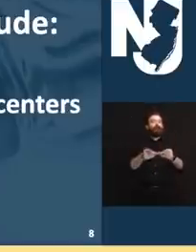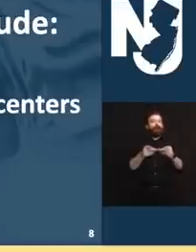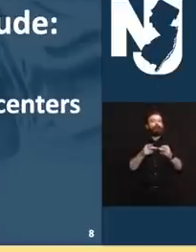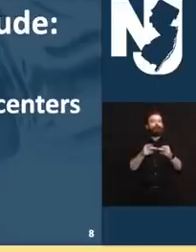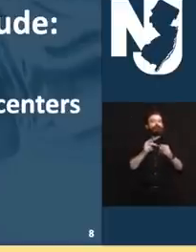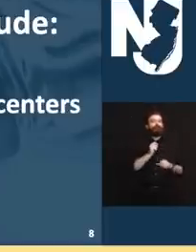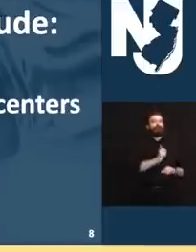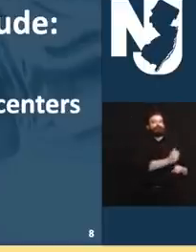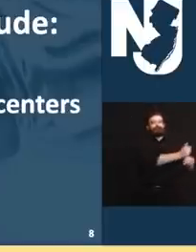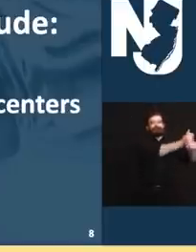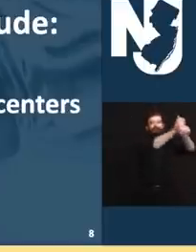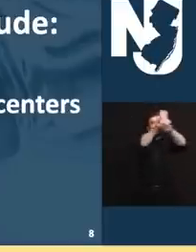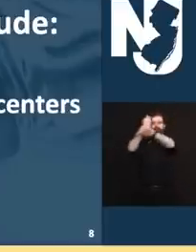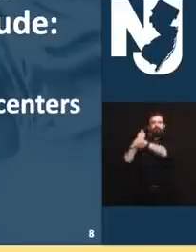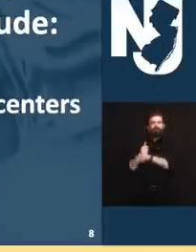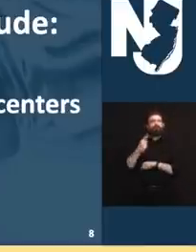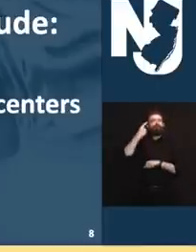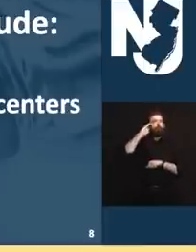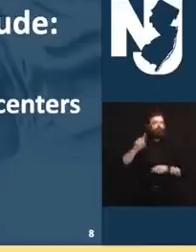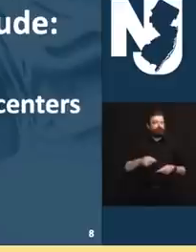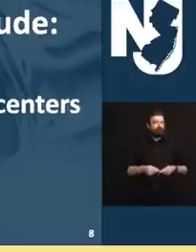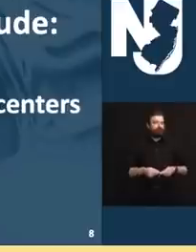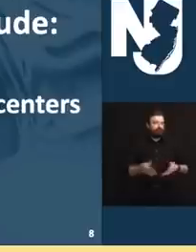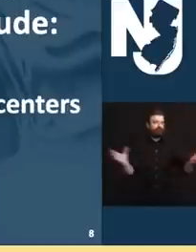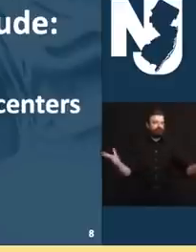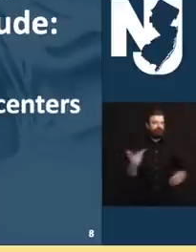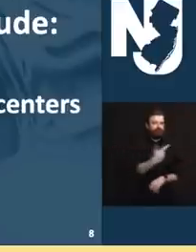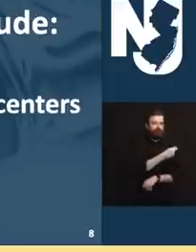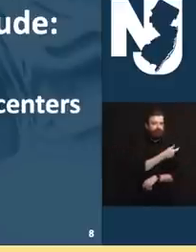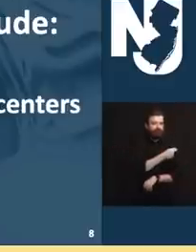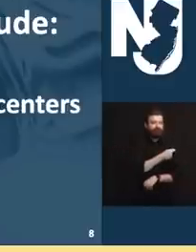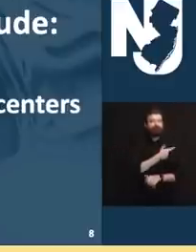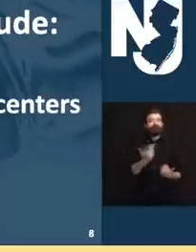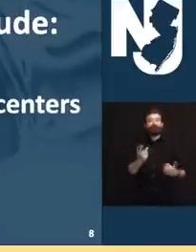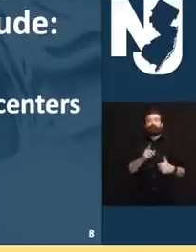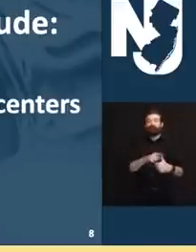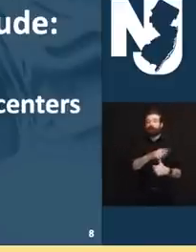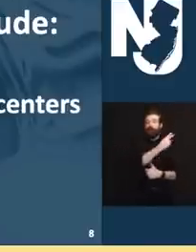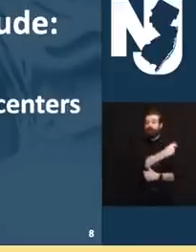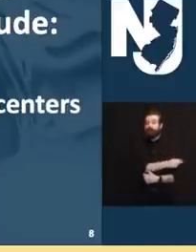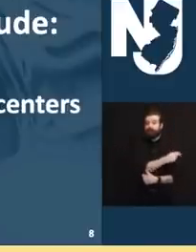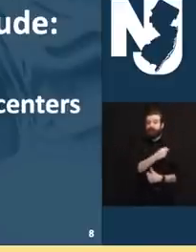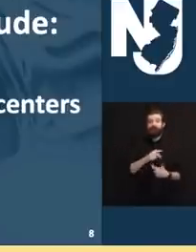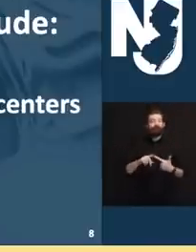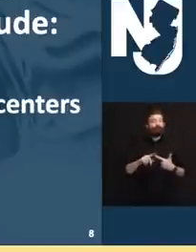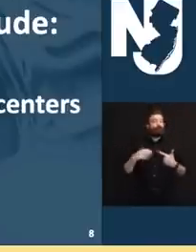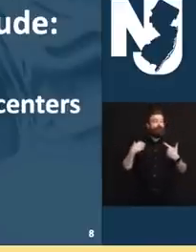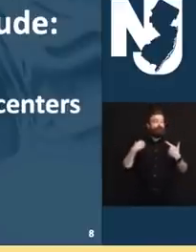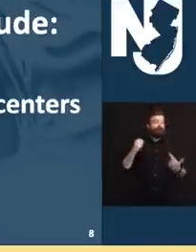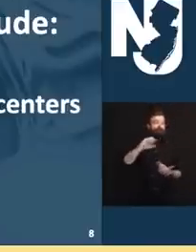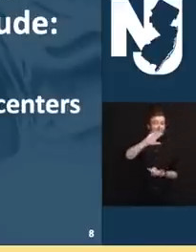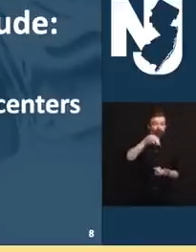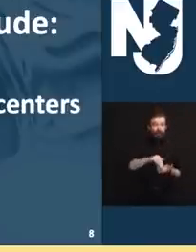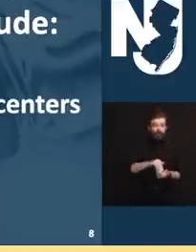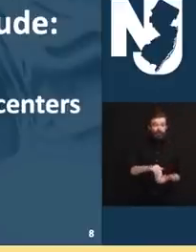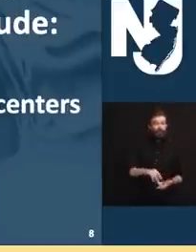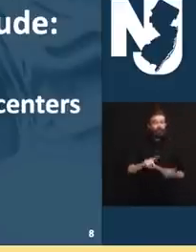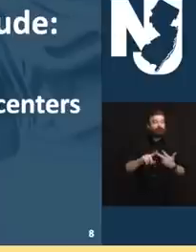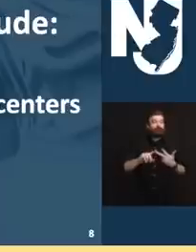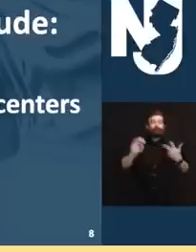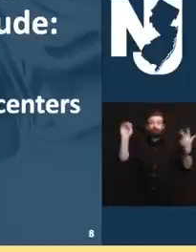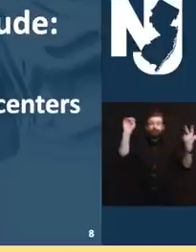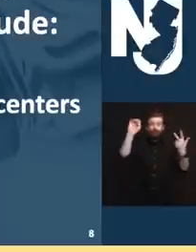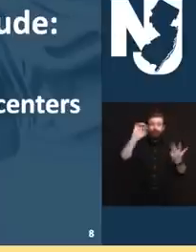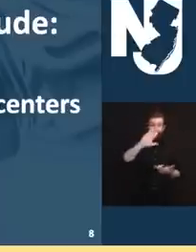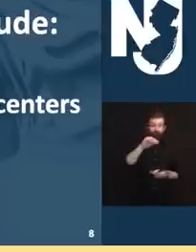individual hospitals, federally qualified health centers, urgent care centers, and chain pharmacies,